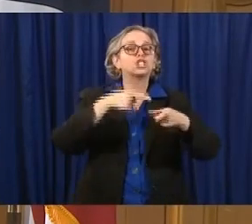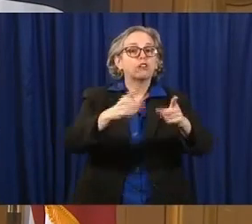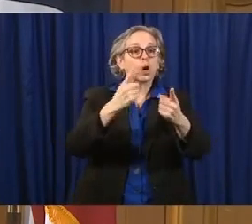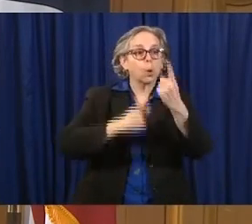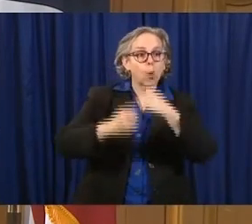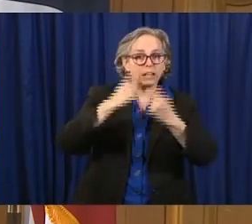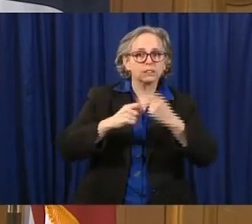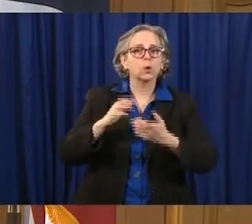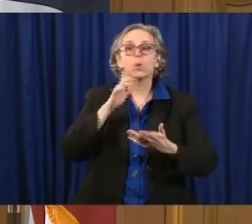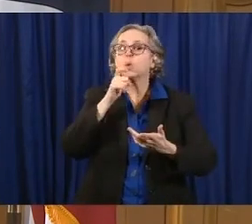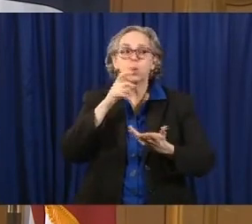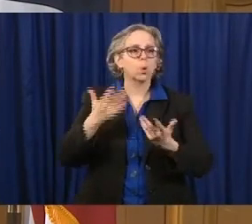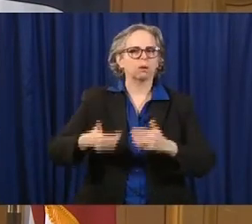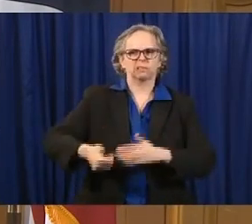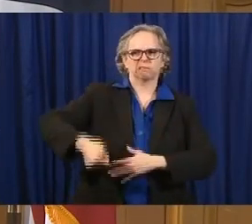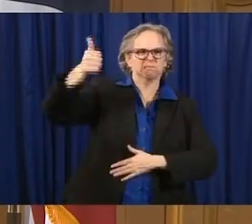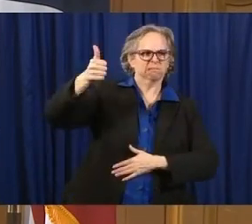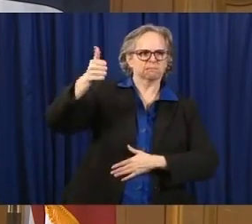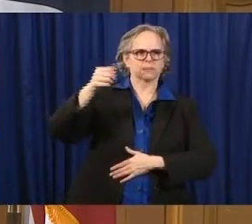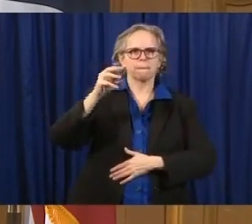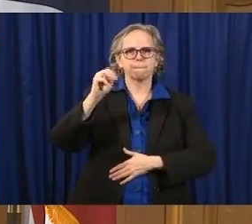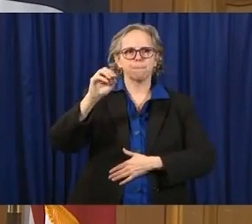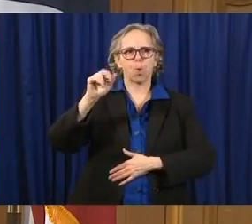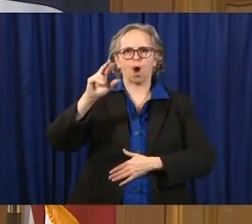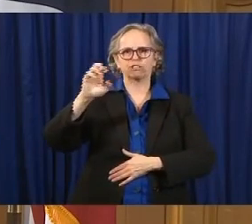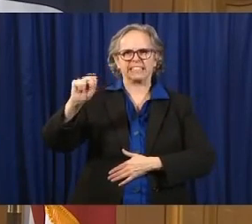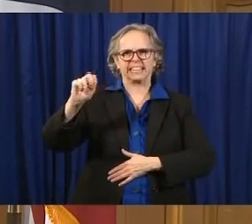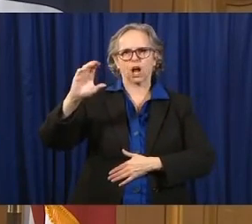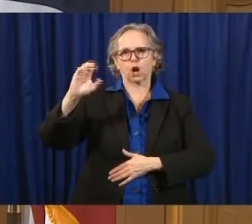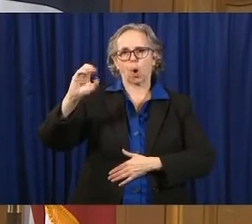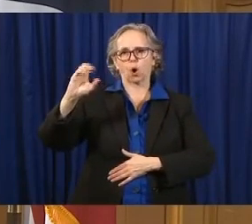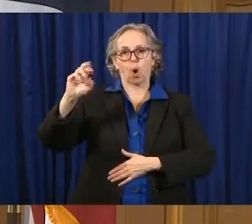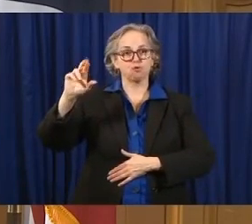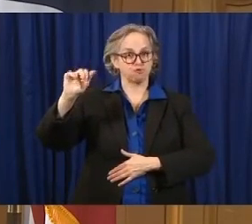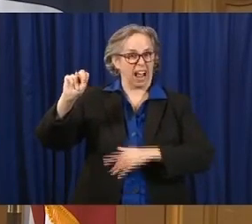any specific questions about that waiver.